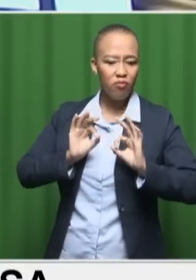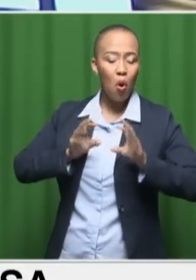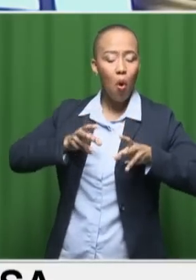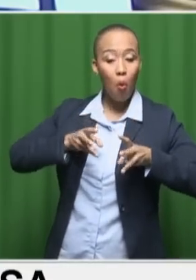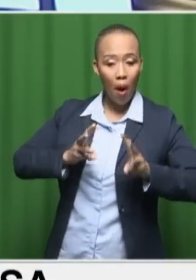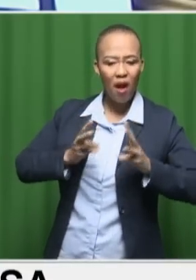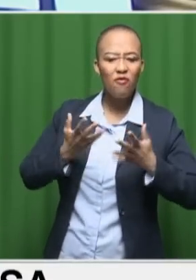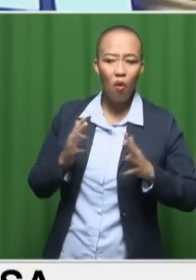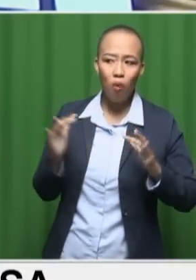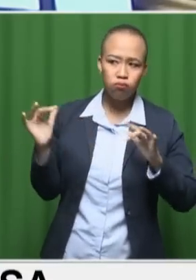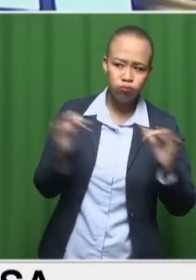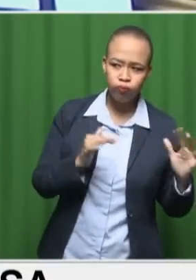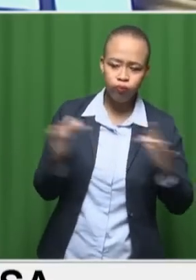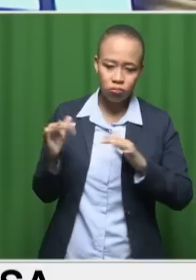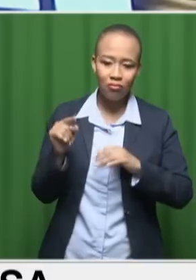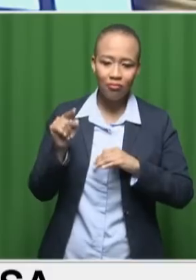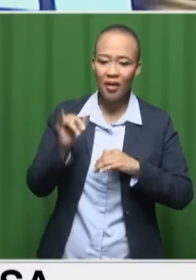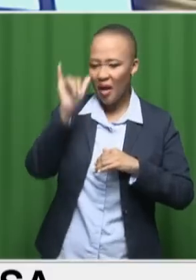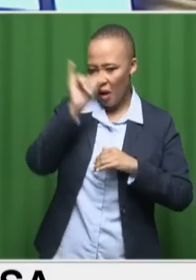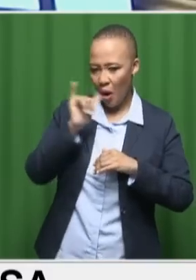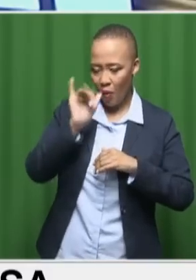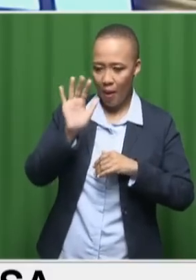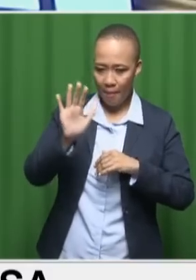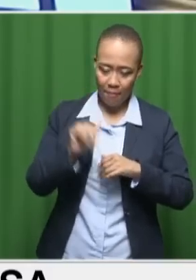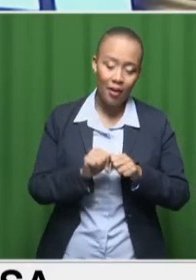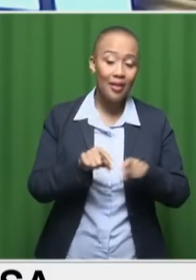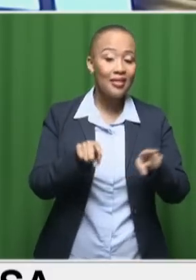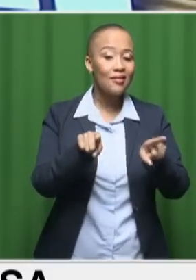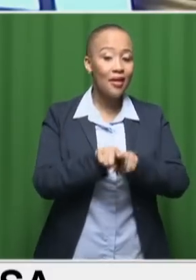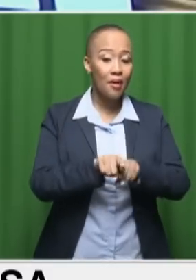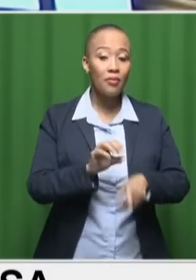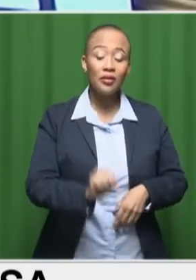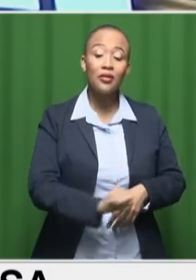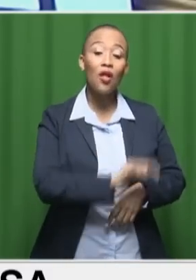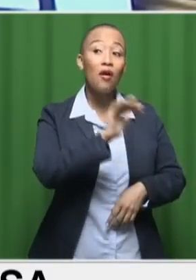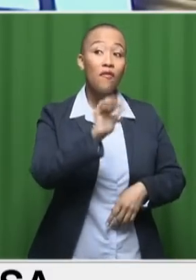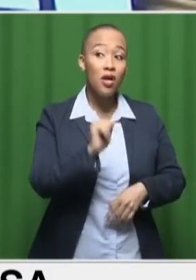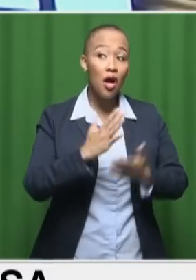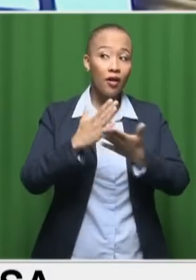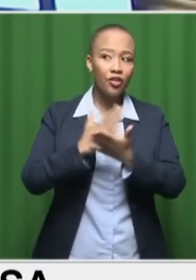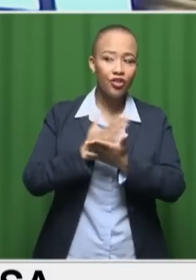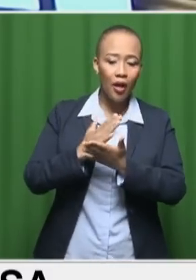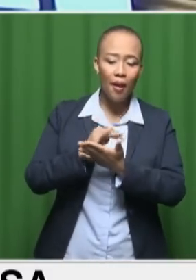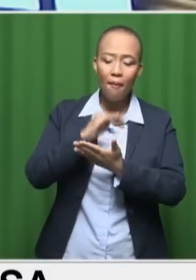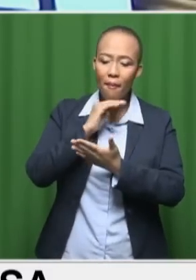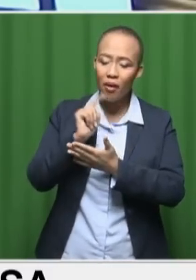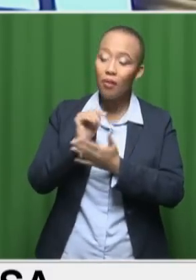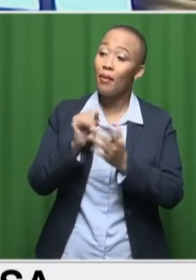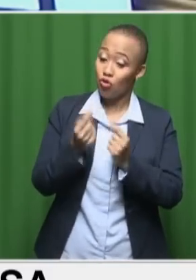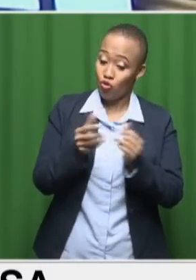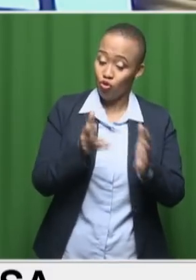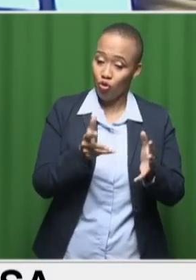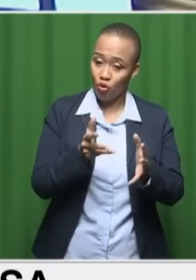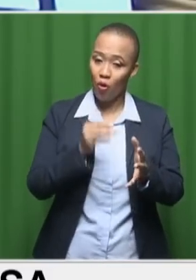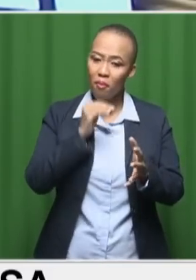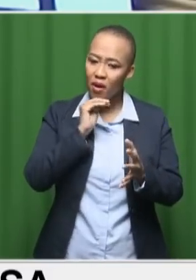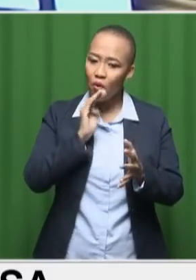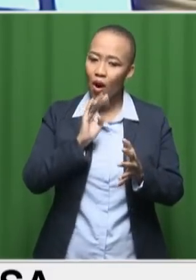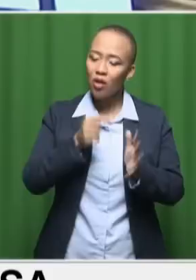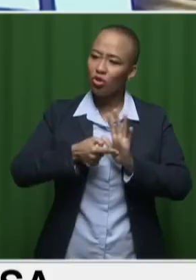BRICS summit and Putin's possible attendance, how do you think we should navigate this space as a nation? Should we